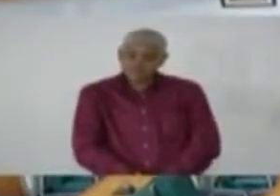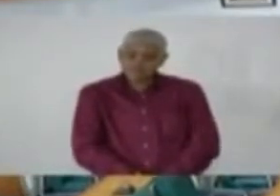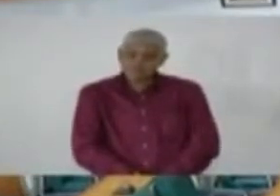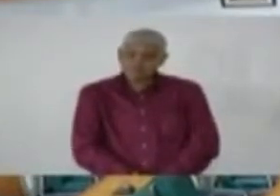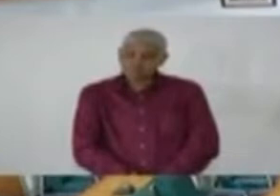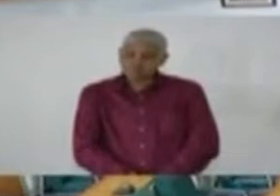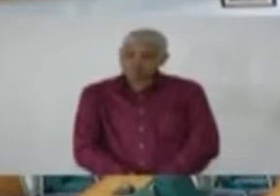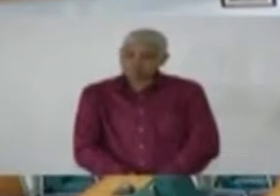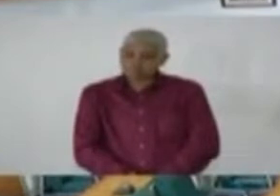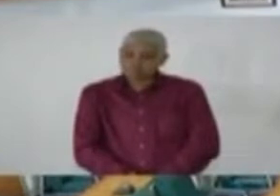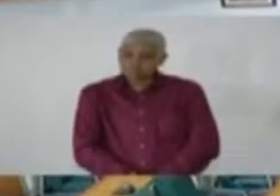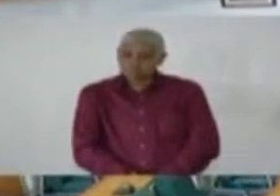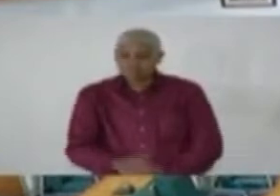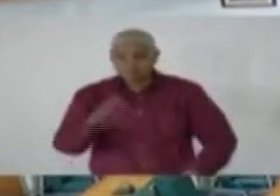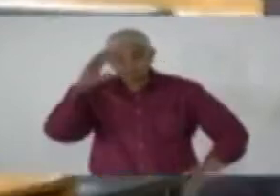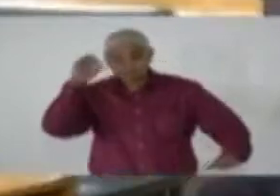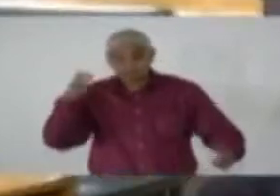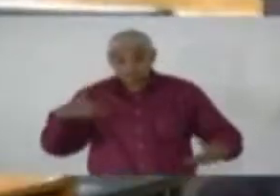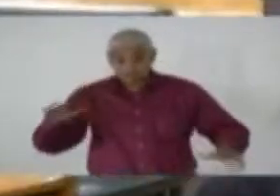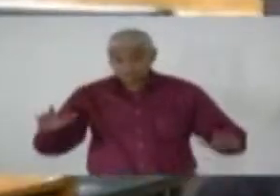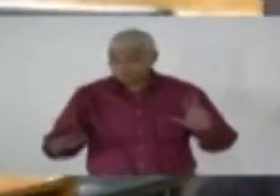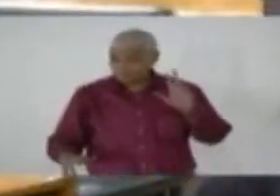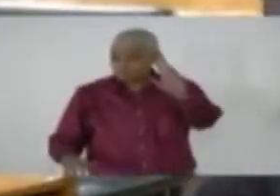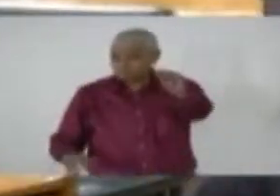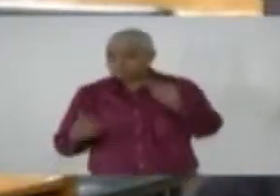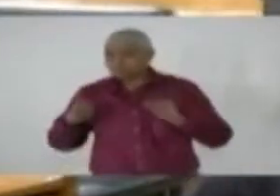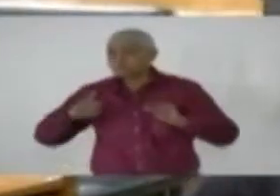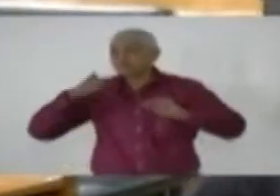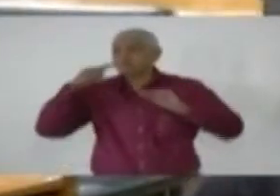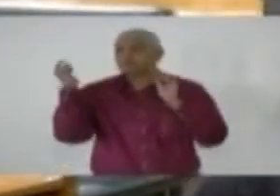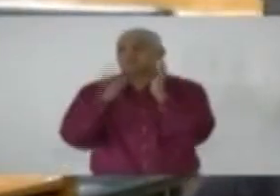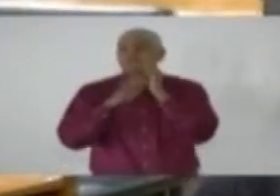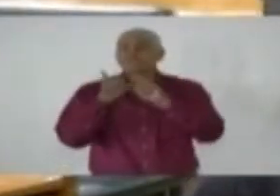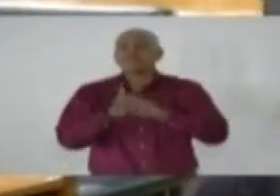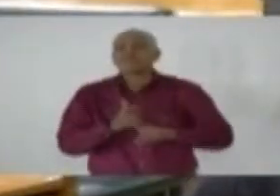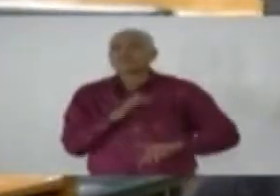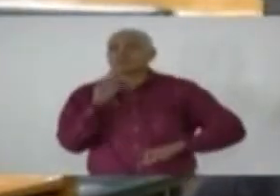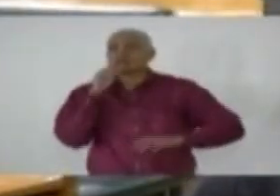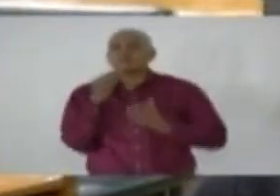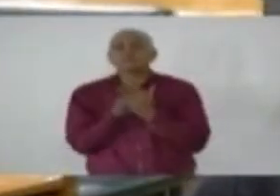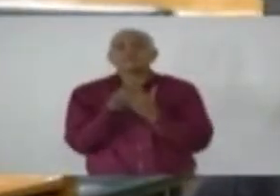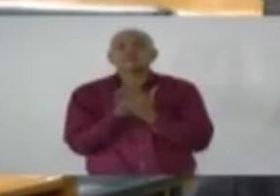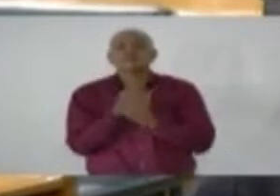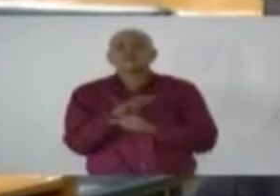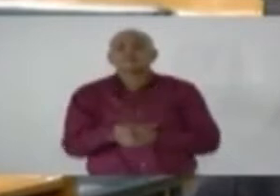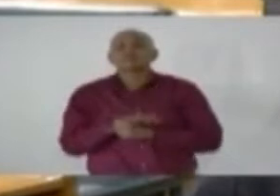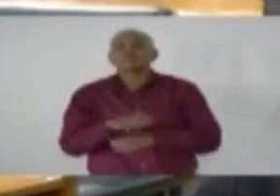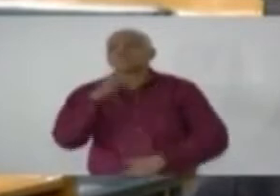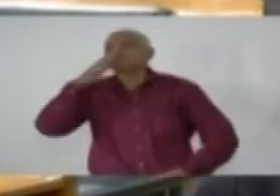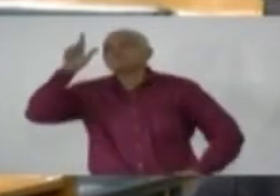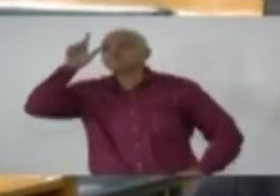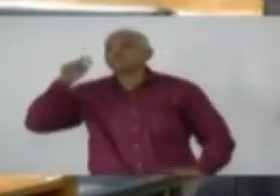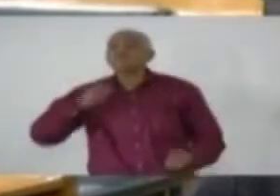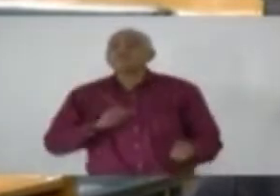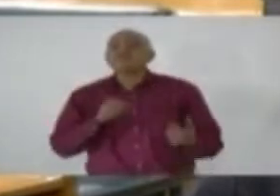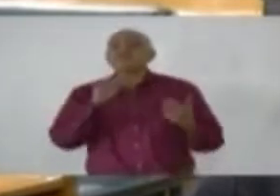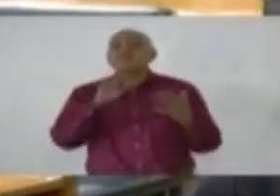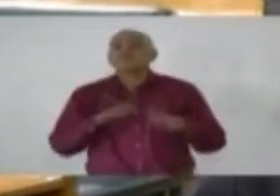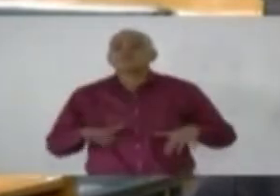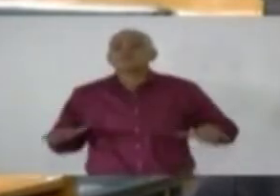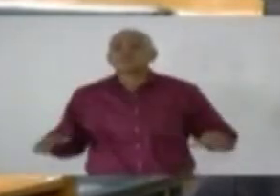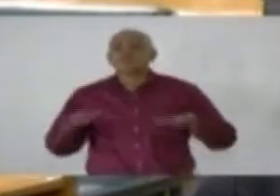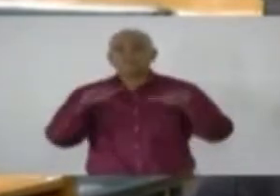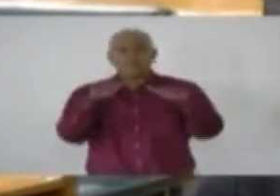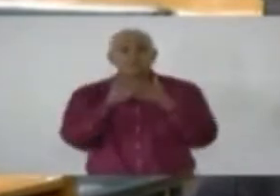Mr. President, we didn't stop there. We recognize the tremendous financial pressure parents face in getting their children back